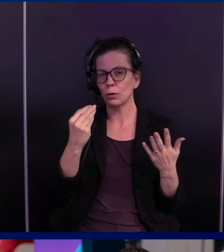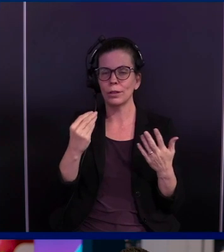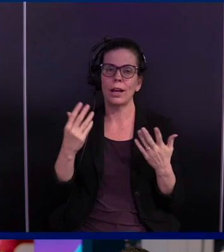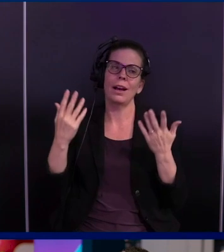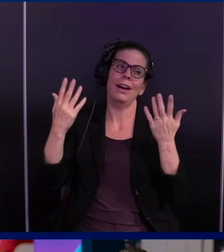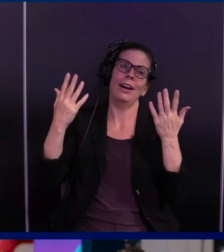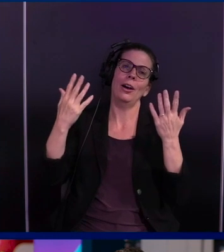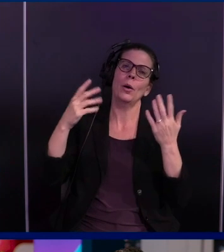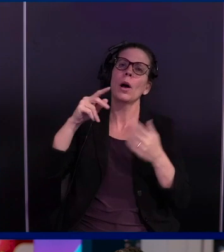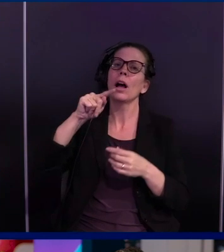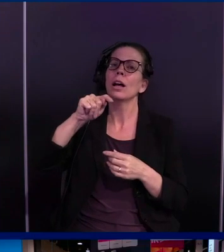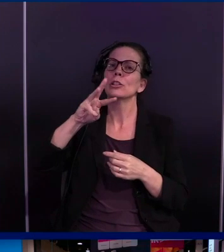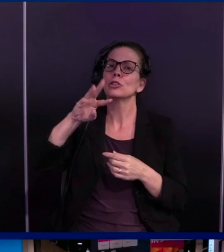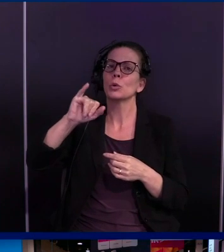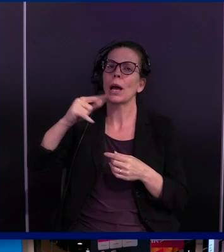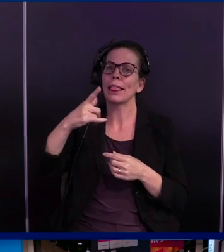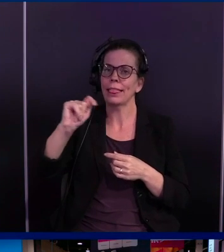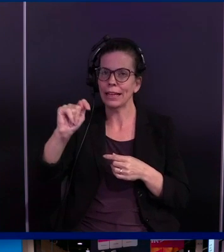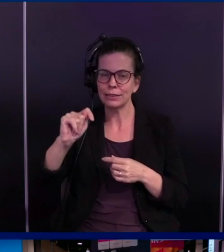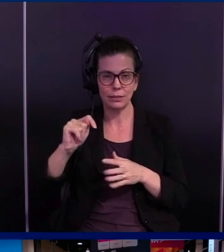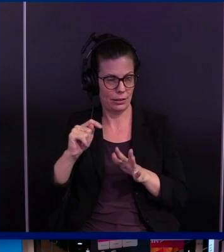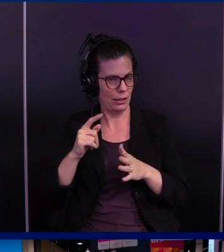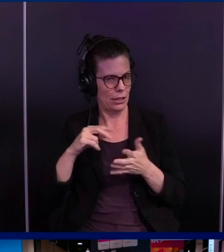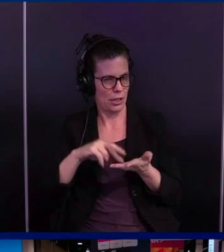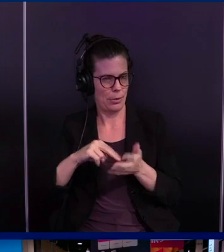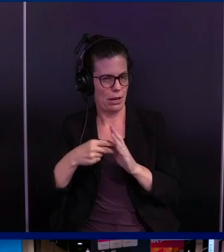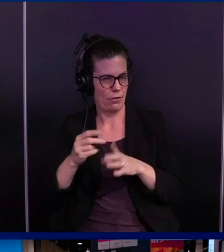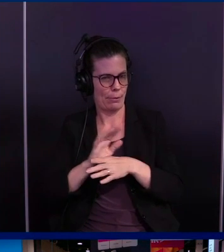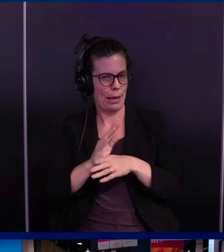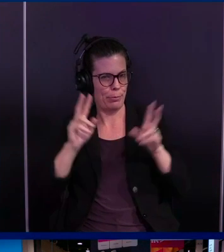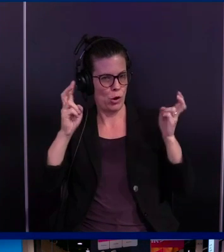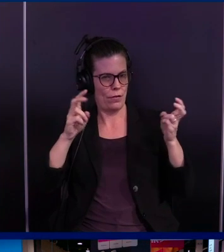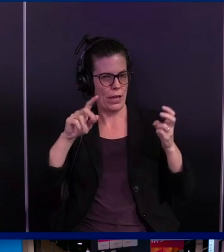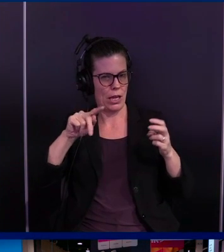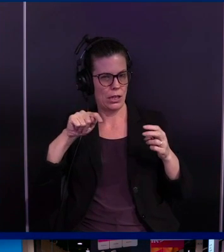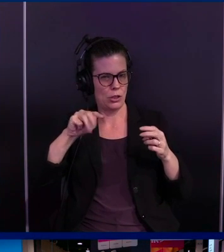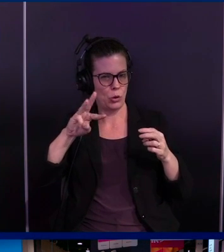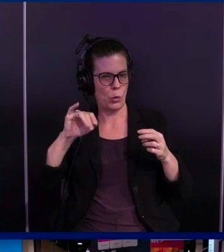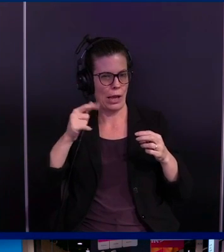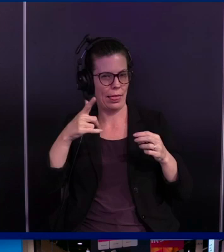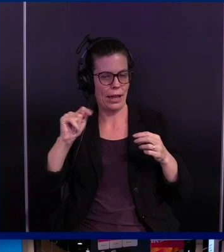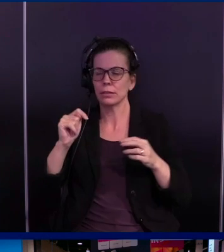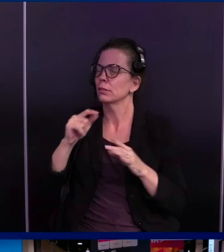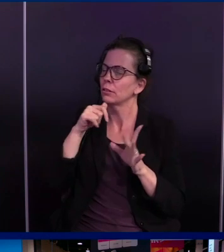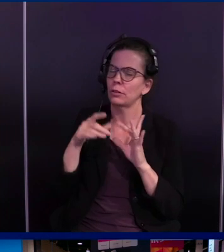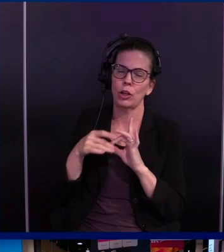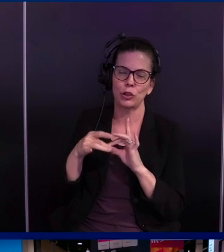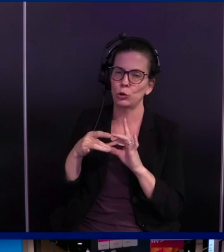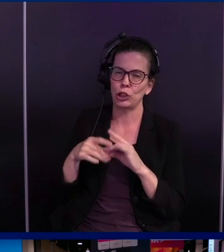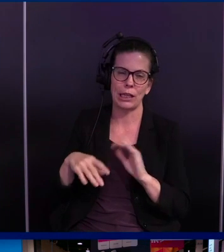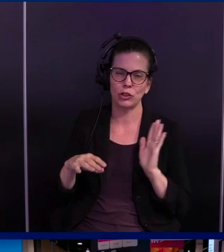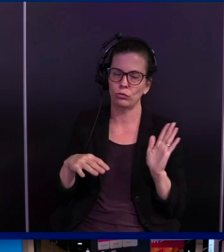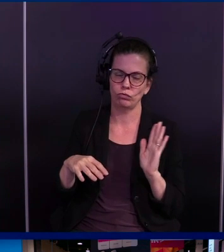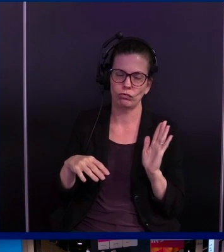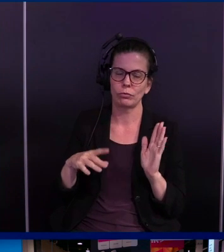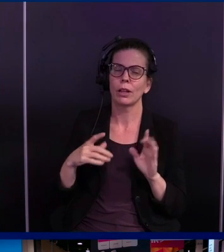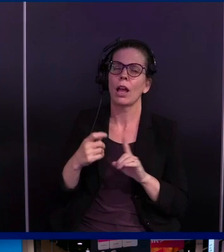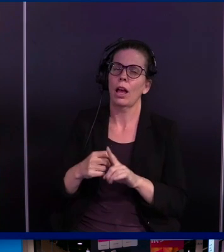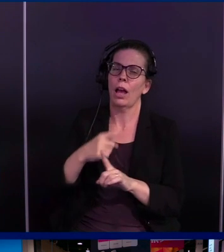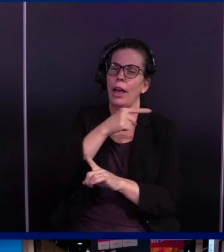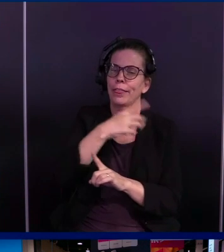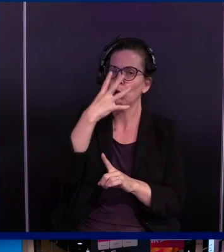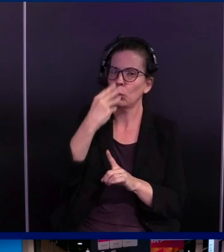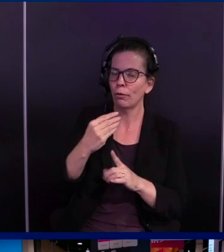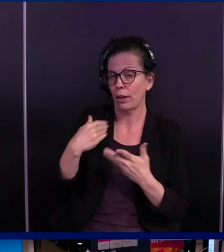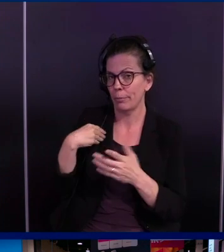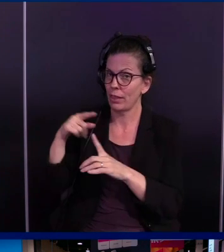Twilight. Yeah. Twilight. Is that like from the movie Twilight? I think there's no association. Oh, okay. Yeah. This is a different wolf, because there are wolves